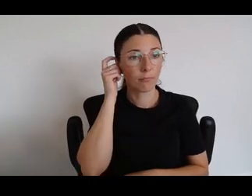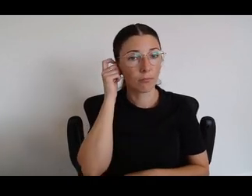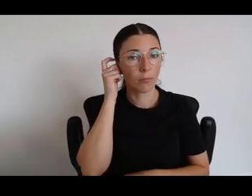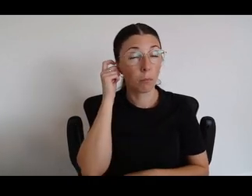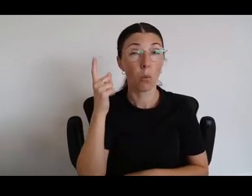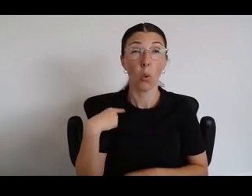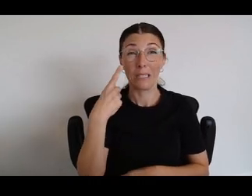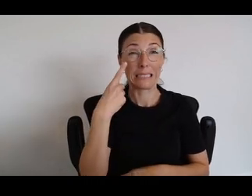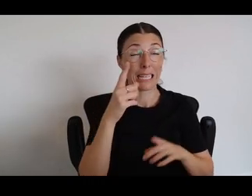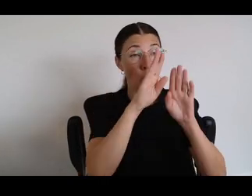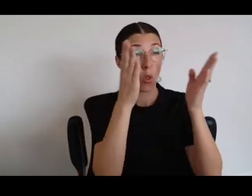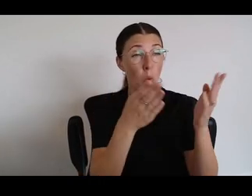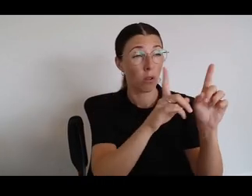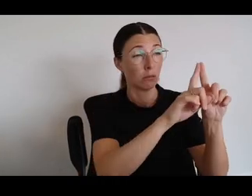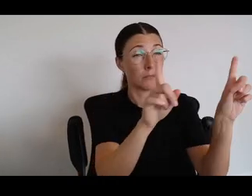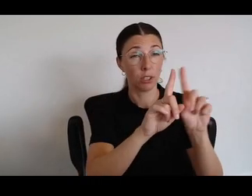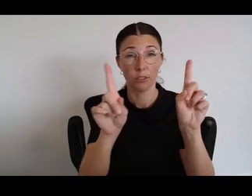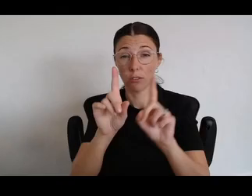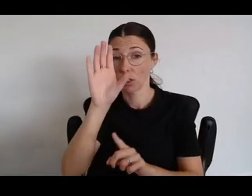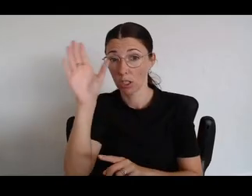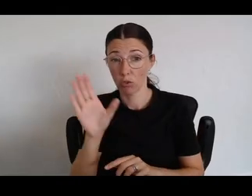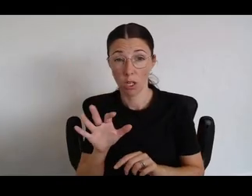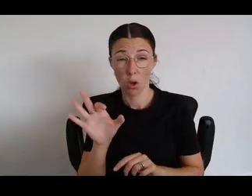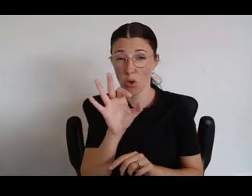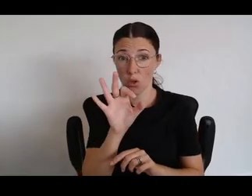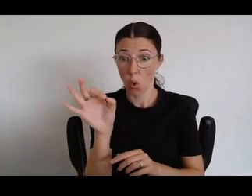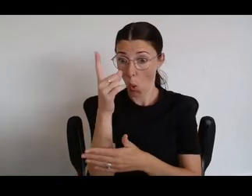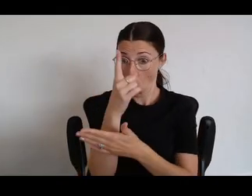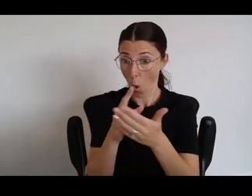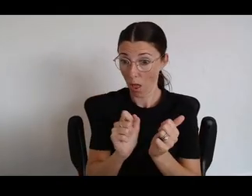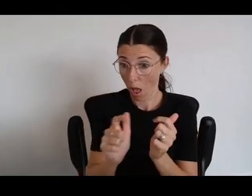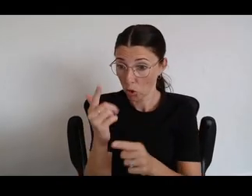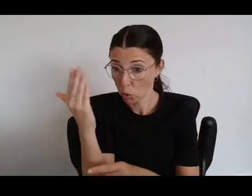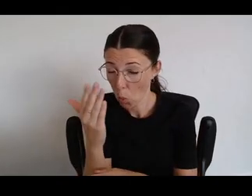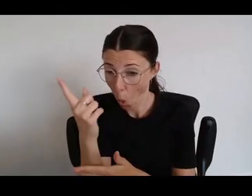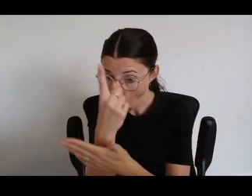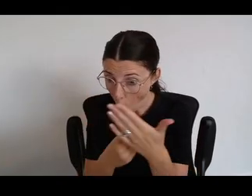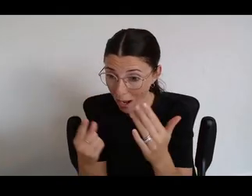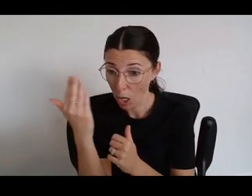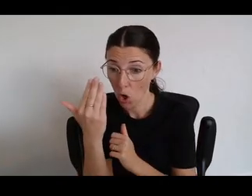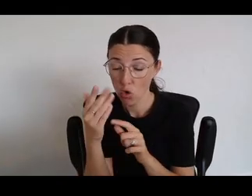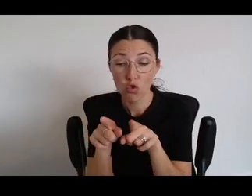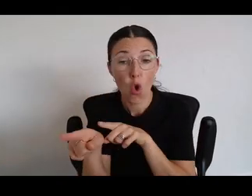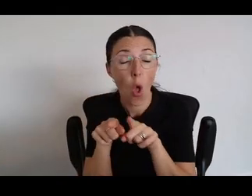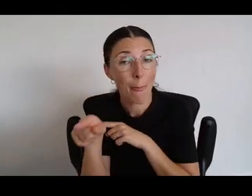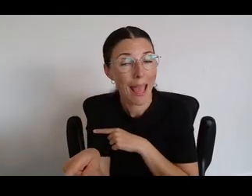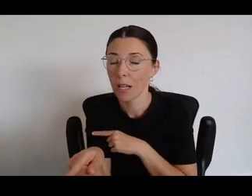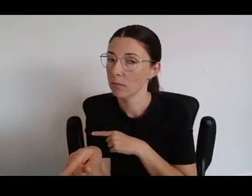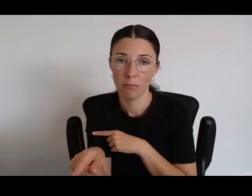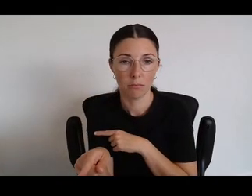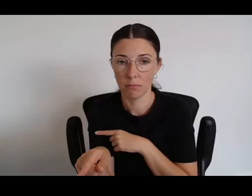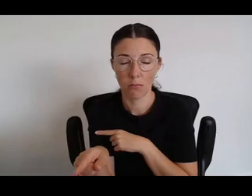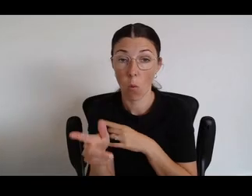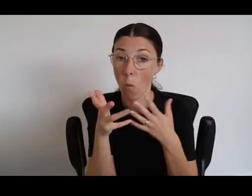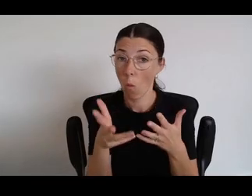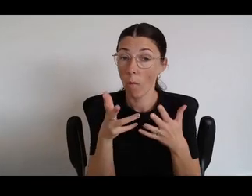countries now is that school is not anymore the place where you need to go if you want to learn some things, and you know this better than I do. That often young